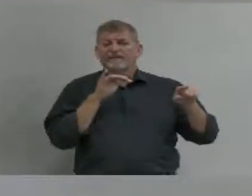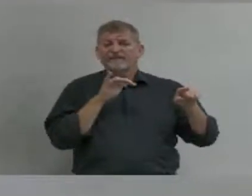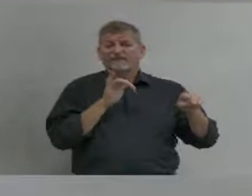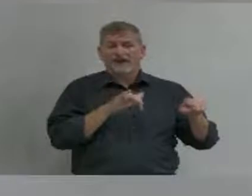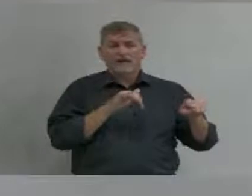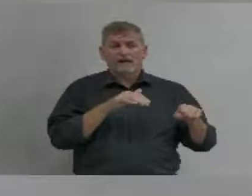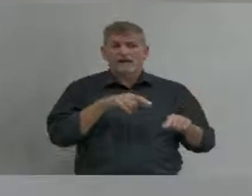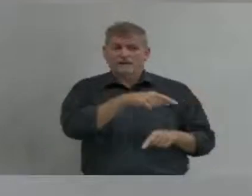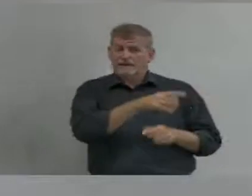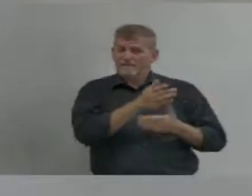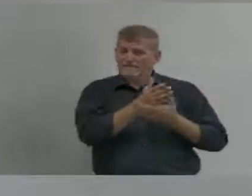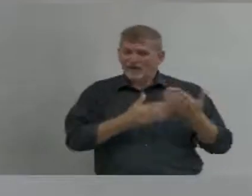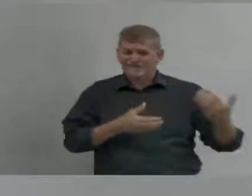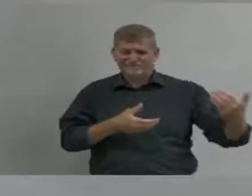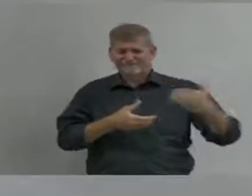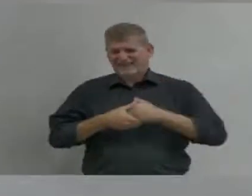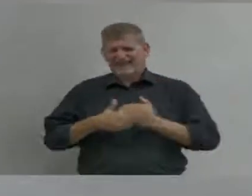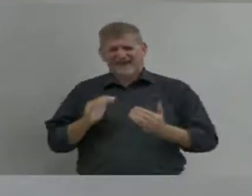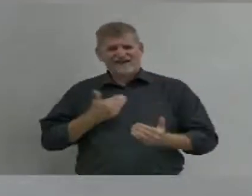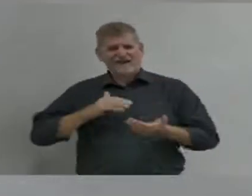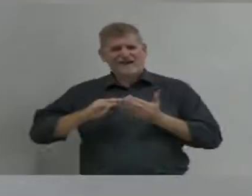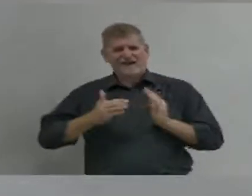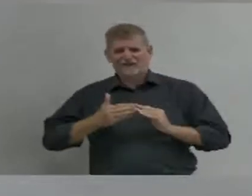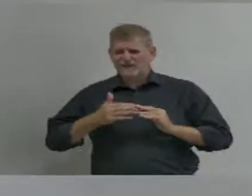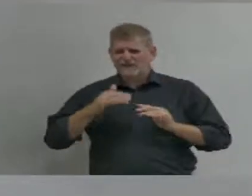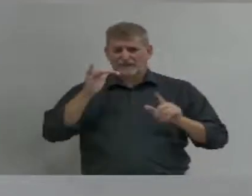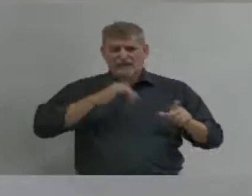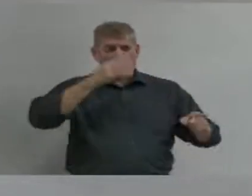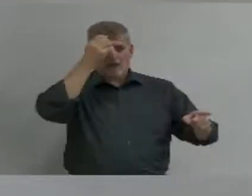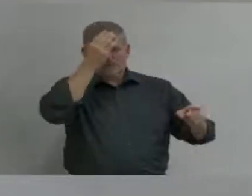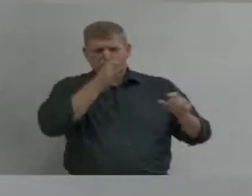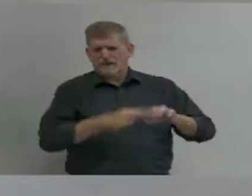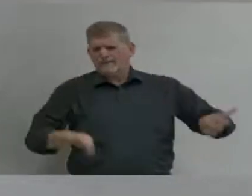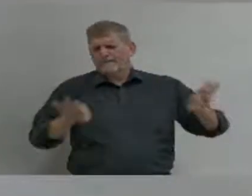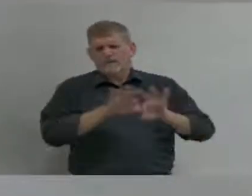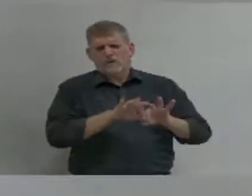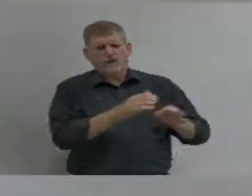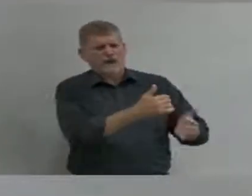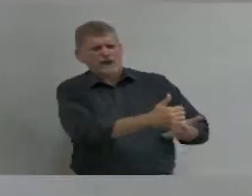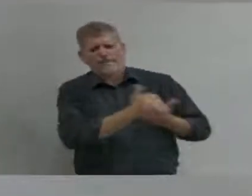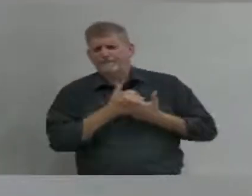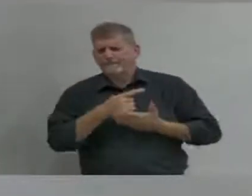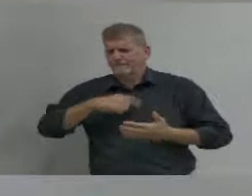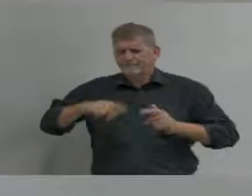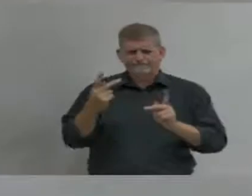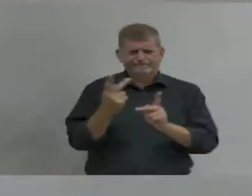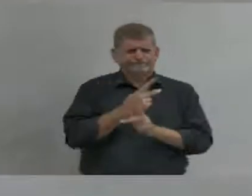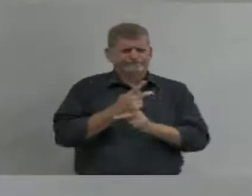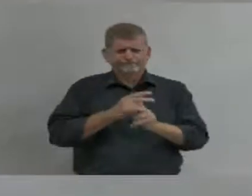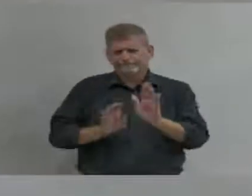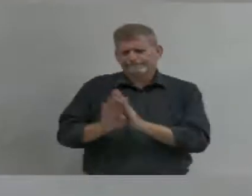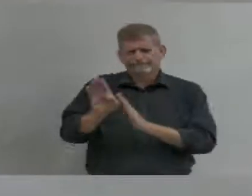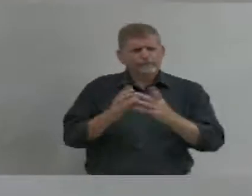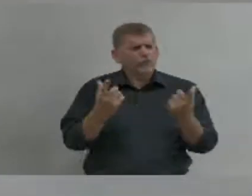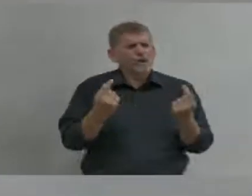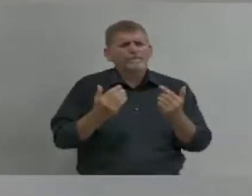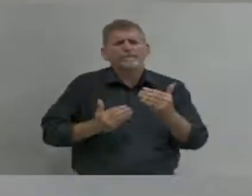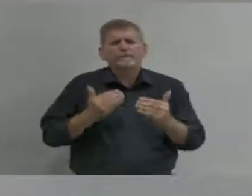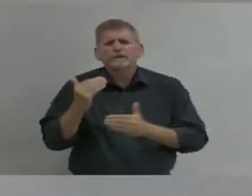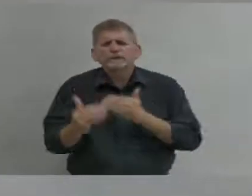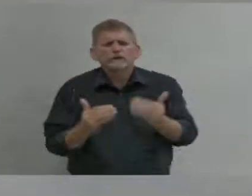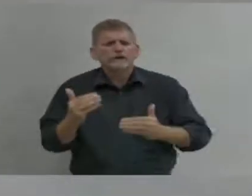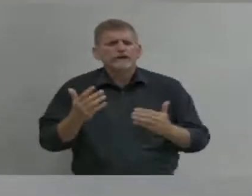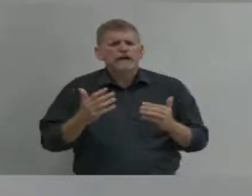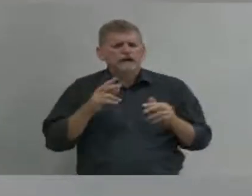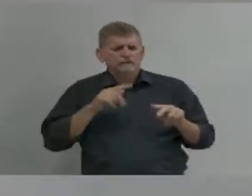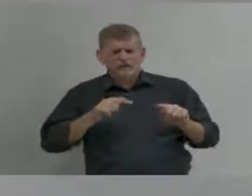information gives us a better feel for how much COVID-19 activity is actually occurring in our